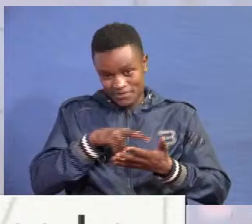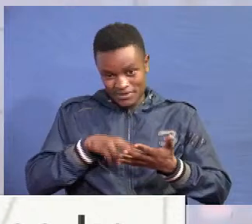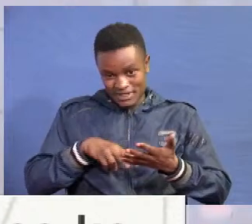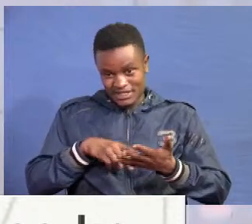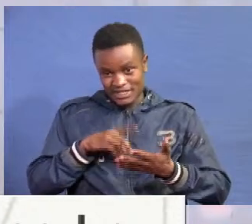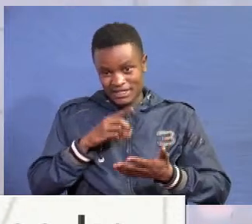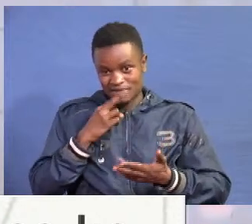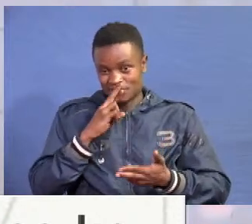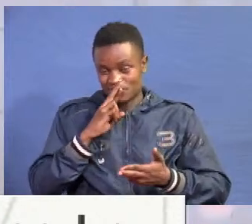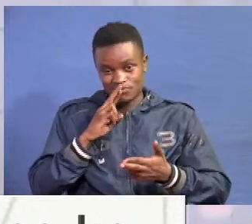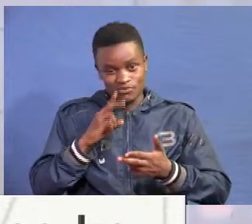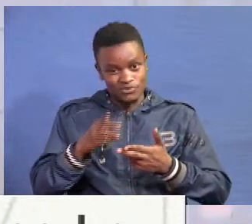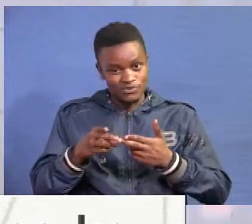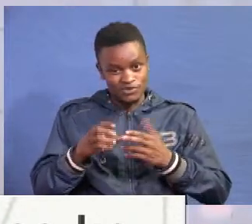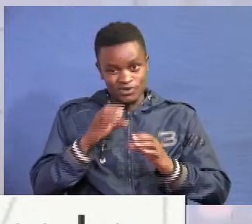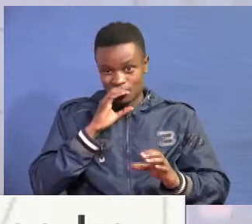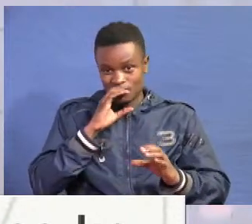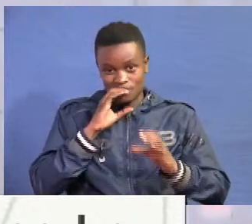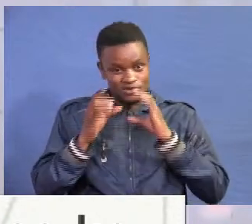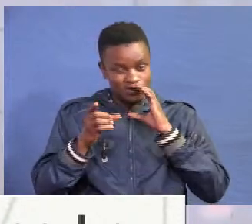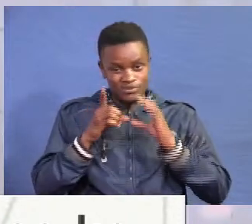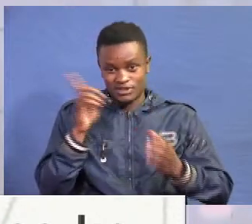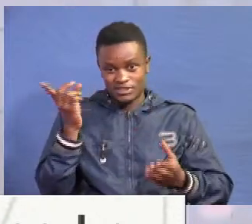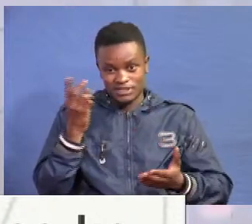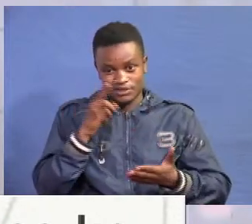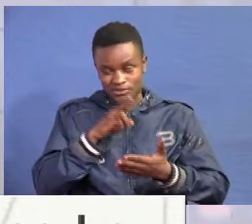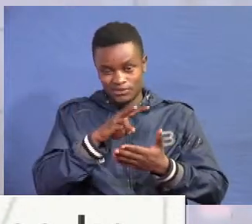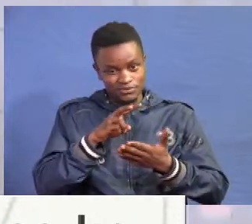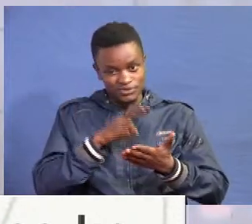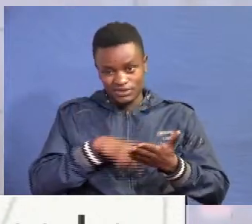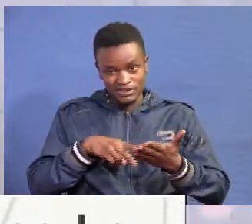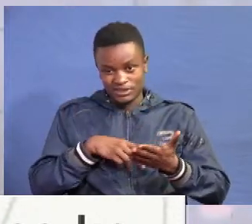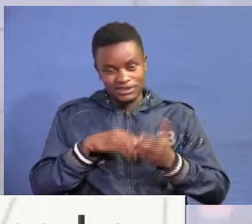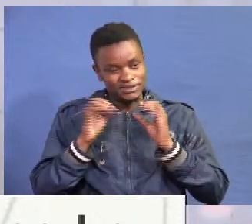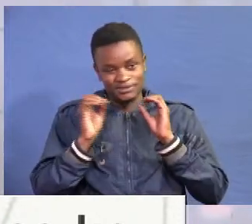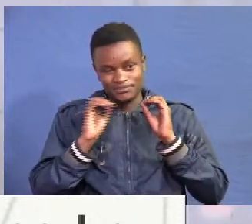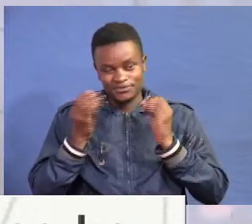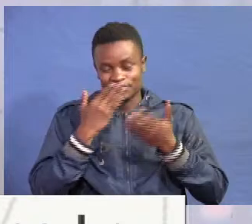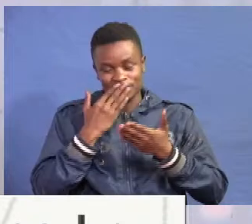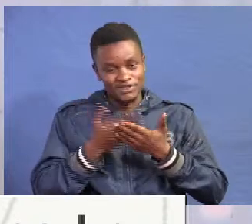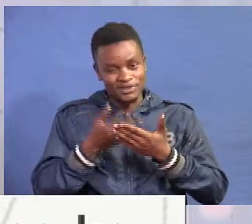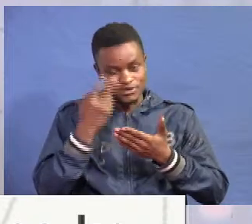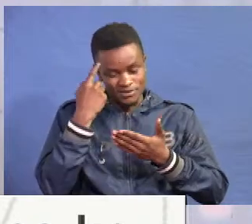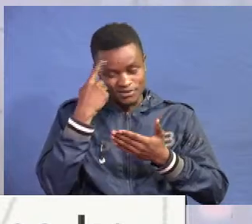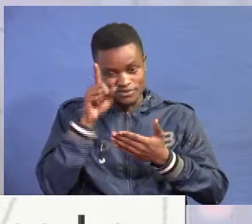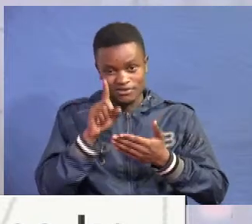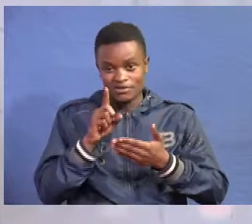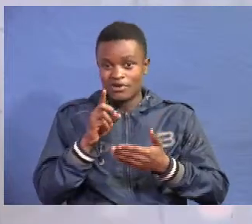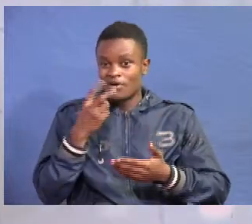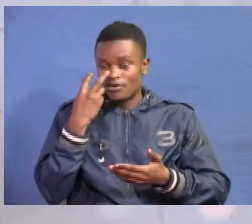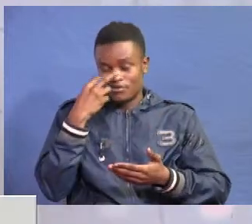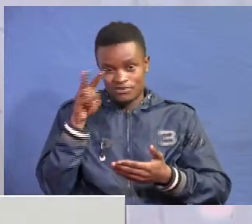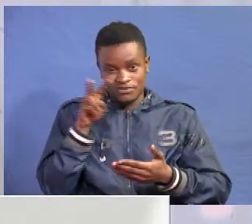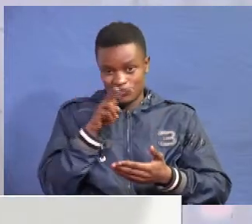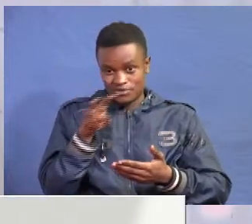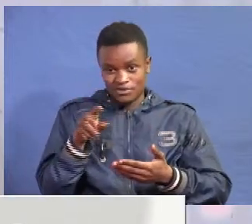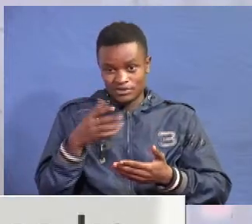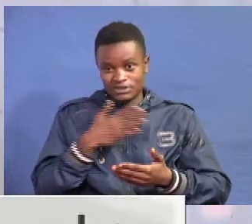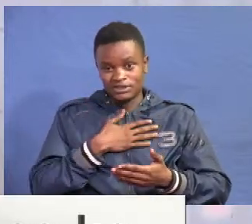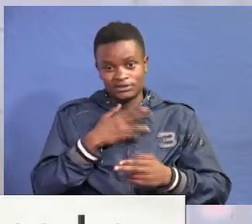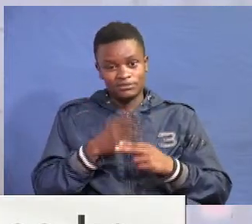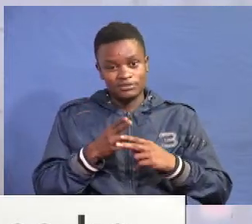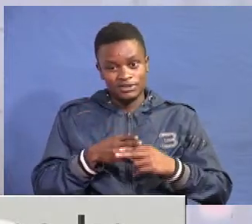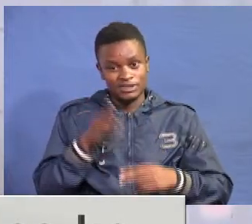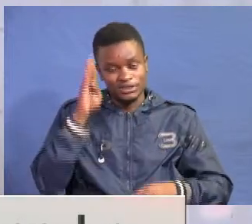you, but they're interesting. Thank you so much for keeping it KUTV this far. Sign language interpreter tonight is